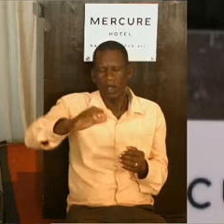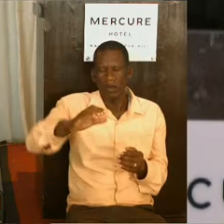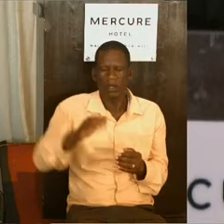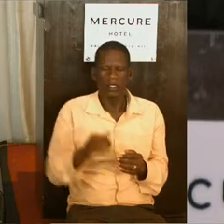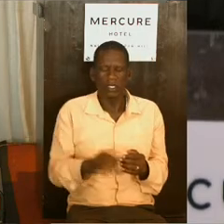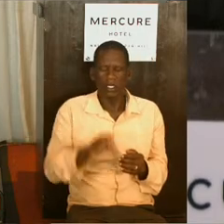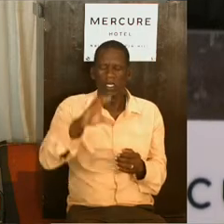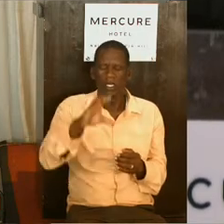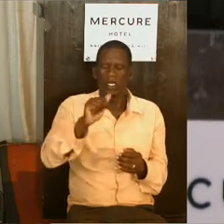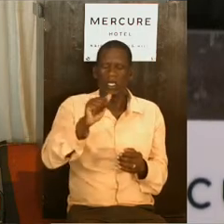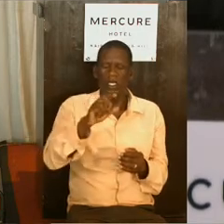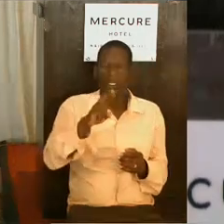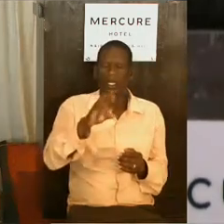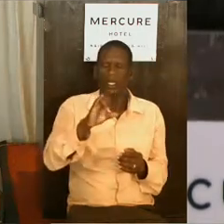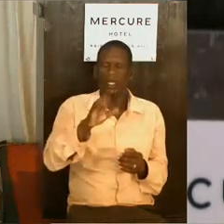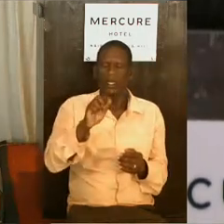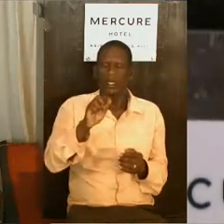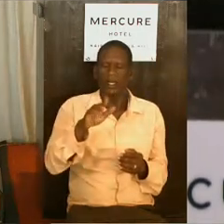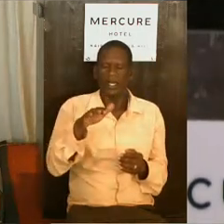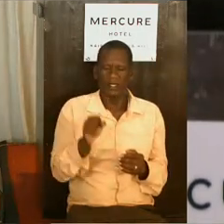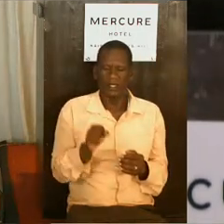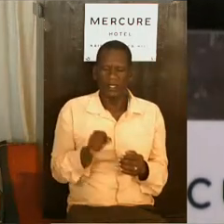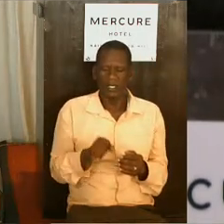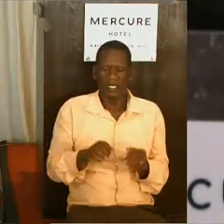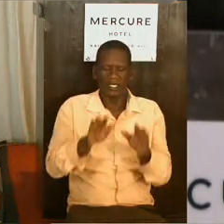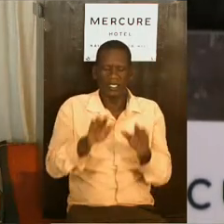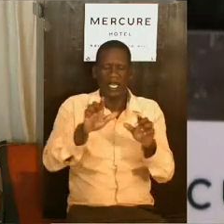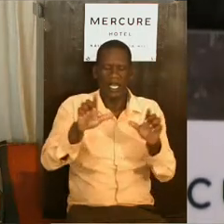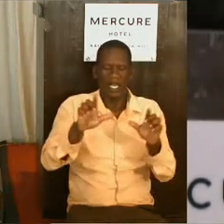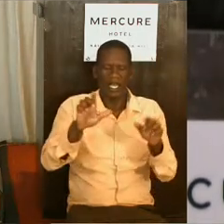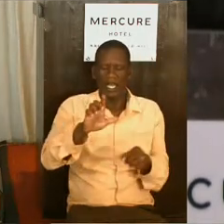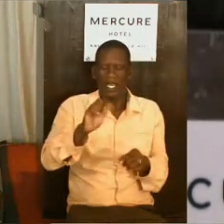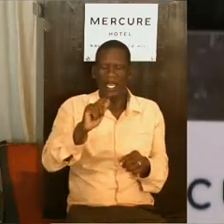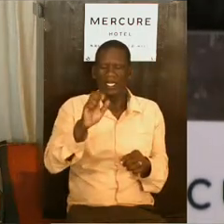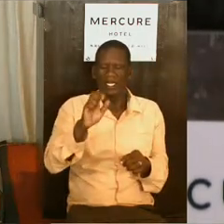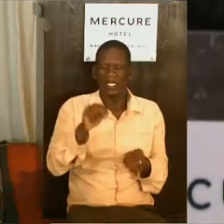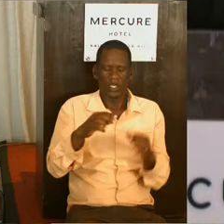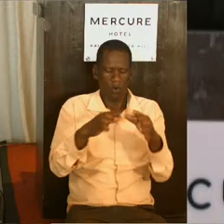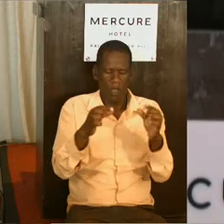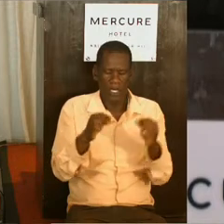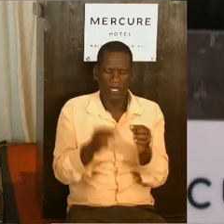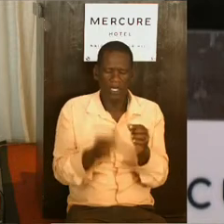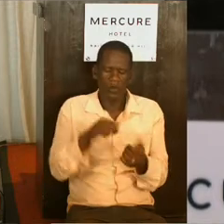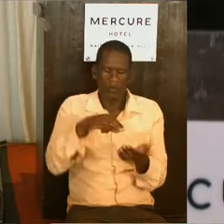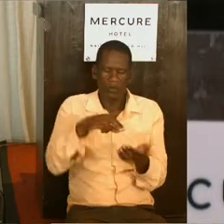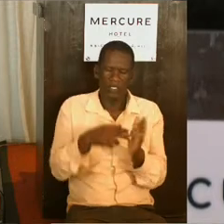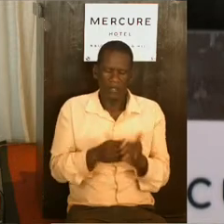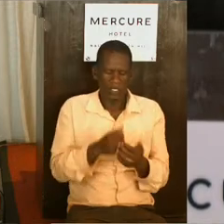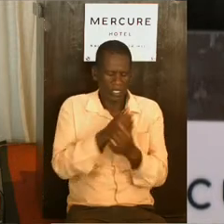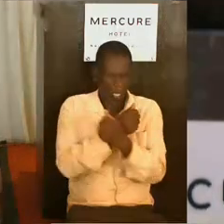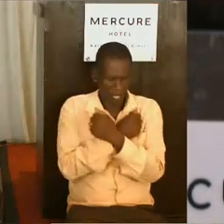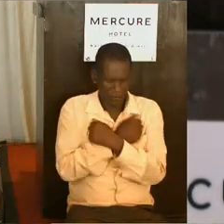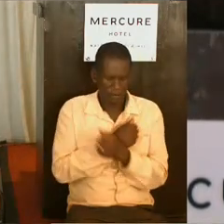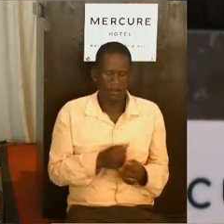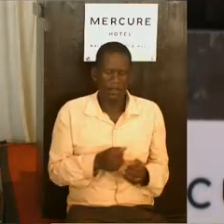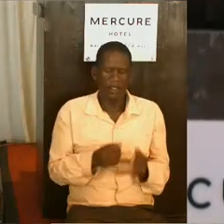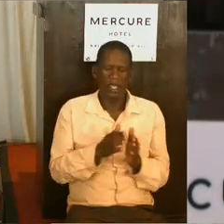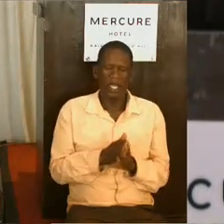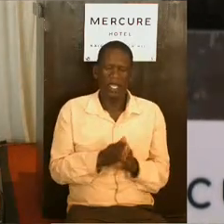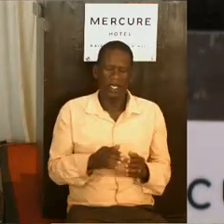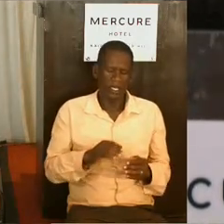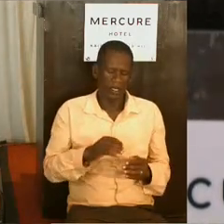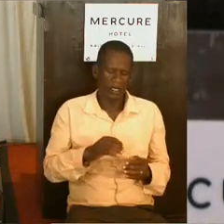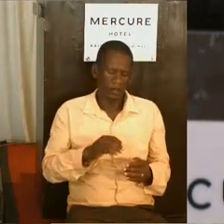a Caritas is Sarat in what that's means love and